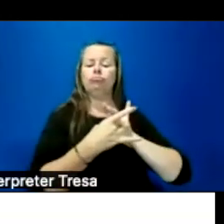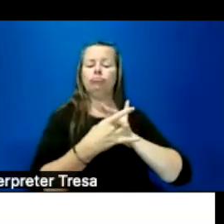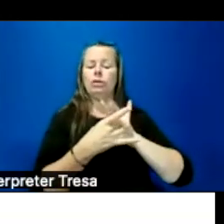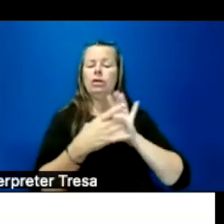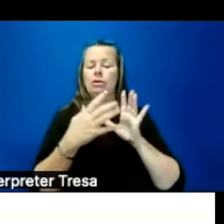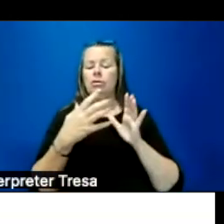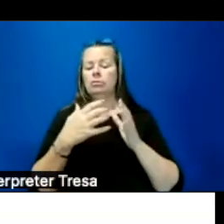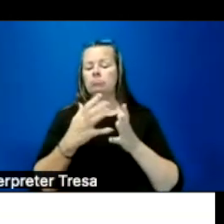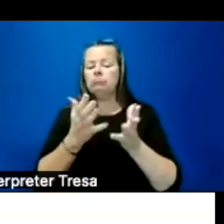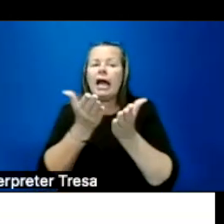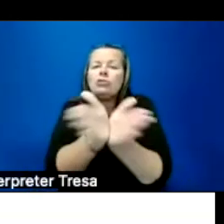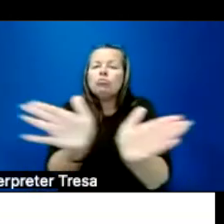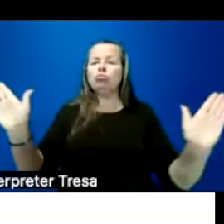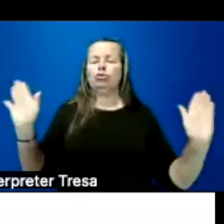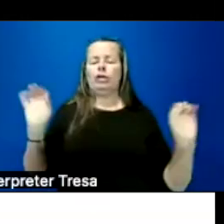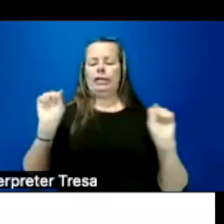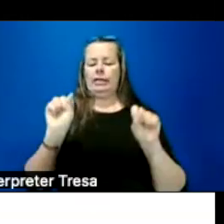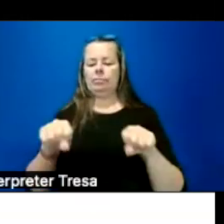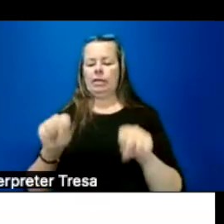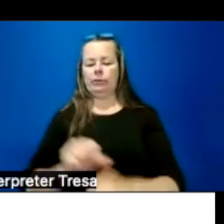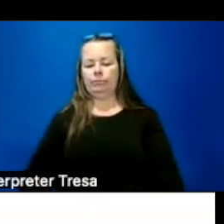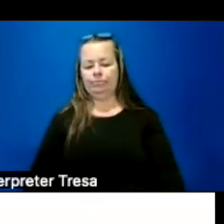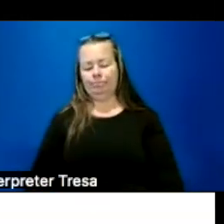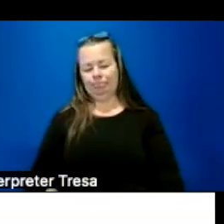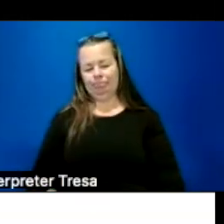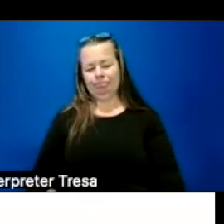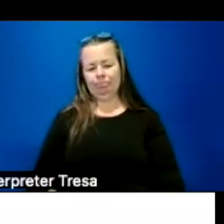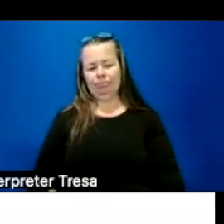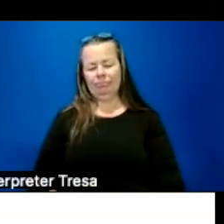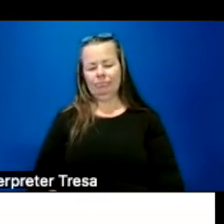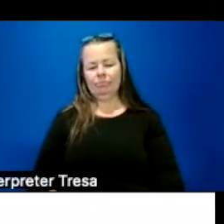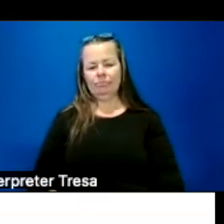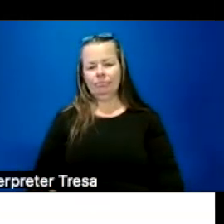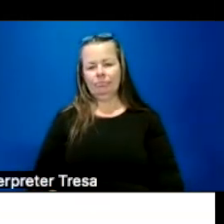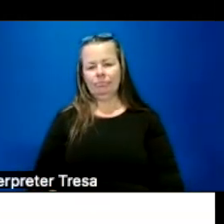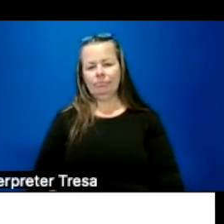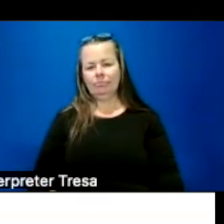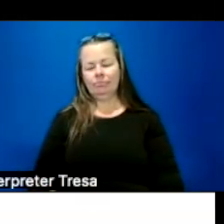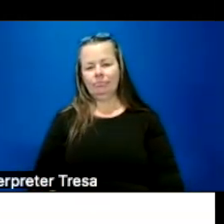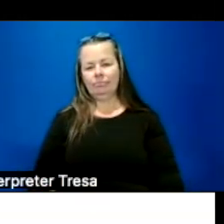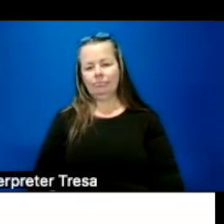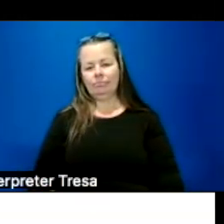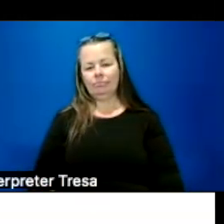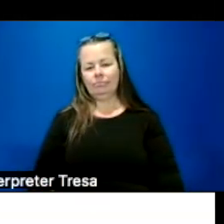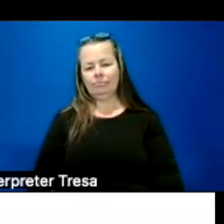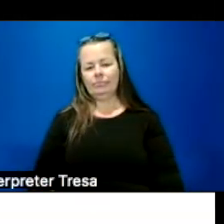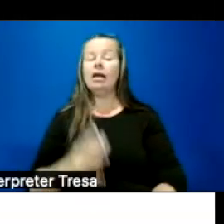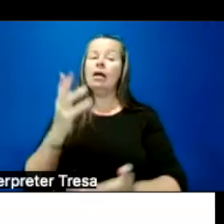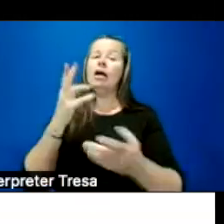as broaden as possible. And of course, learning sign language, that also